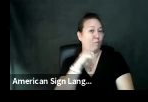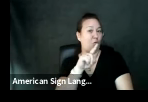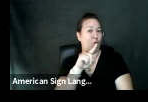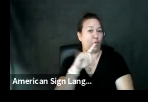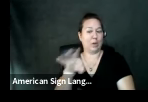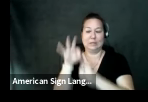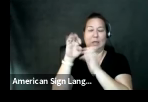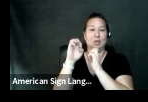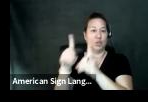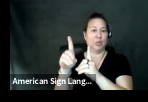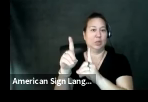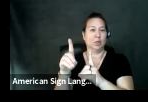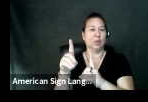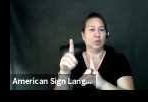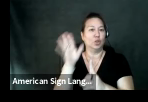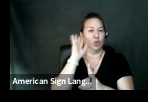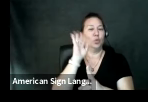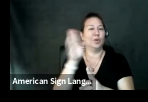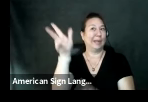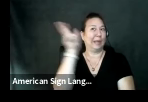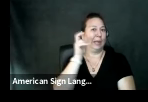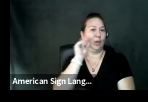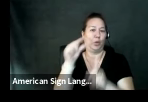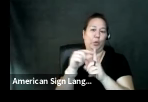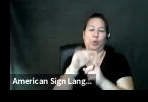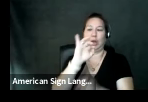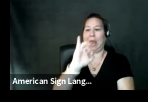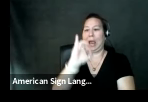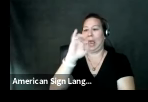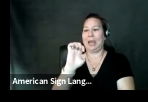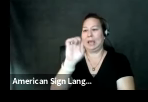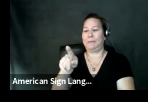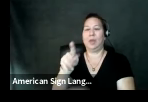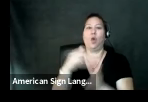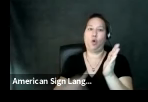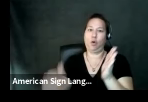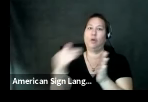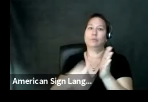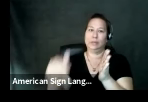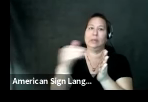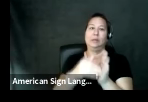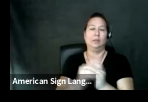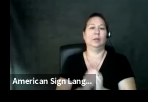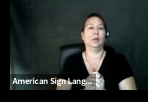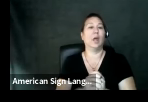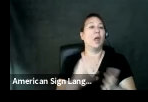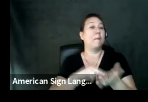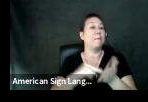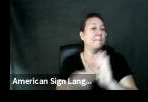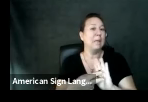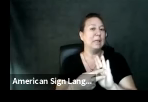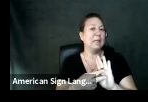you will hear this mentioned a lot, the term IEP, and what it stands for is Individualized Education Plan.